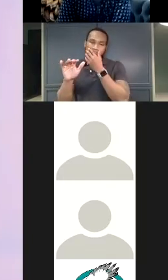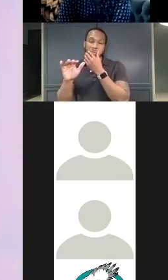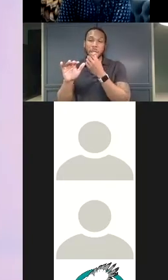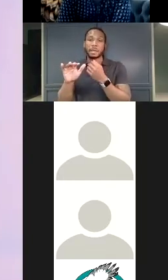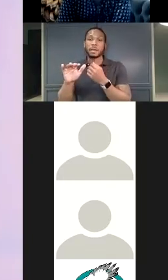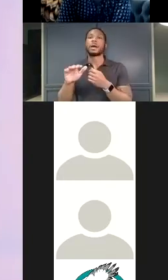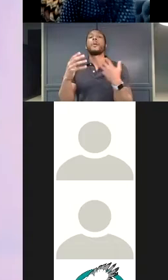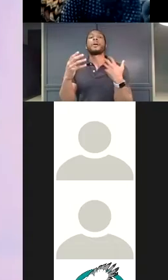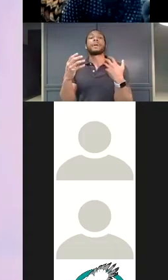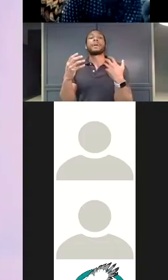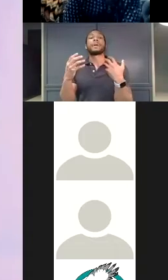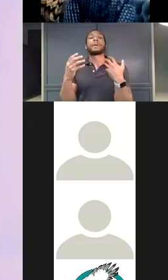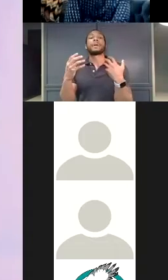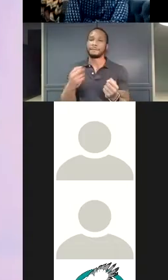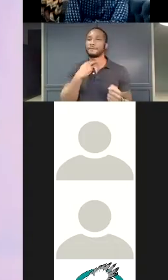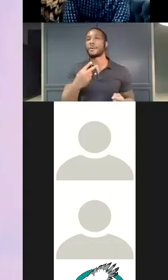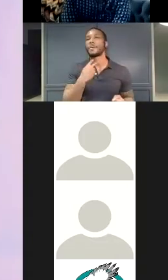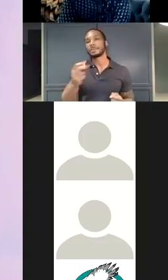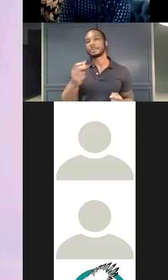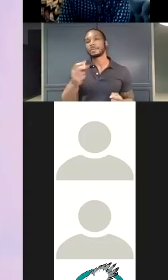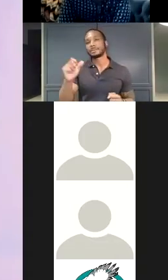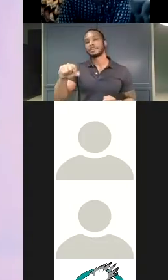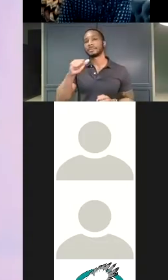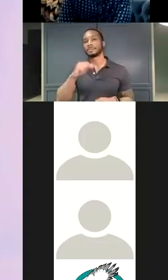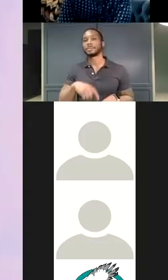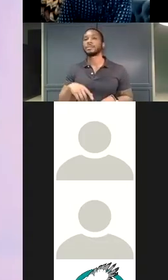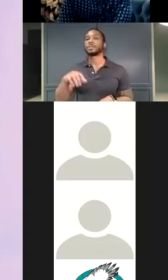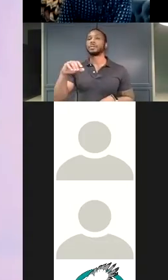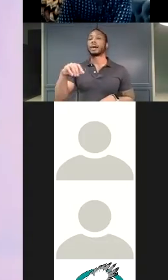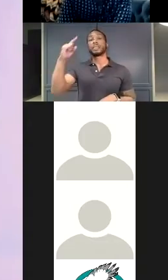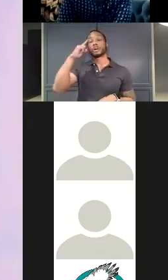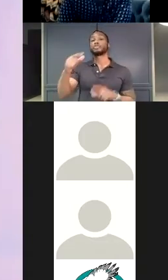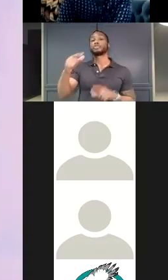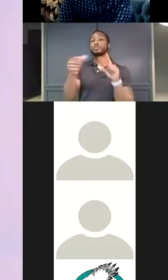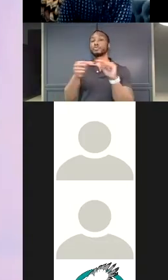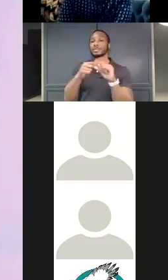healing voices. Yeah, no, Charlie said, I thought you said Healing